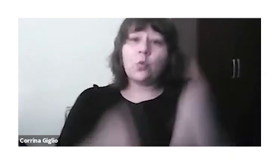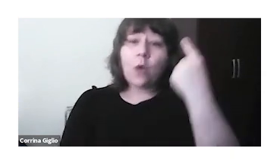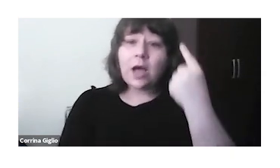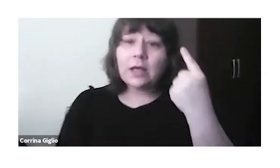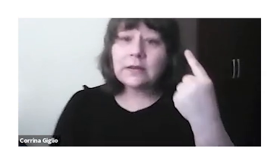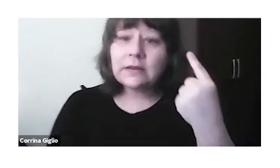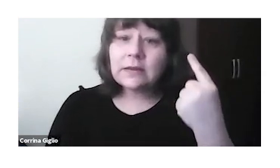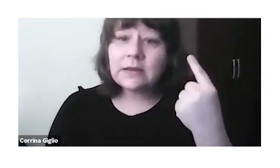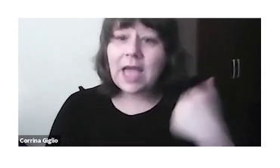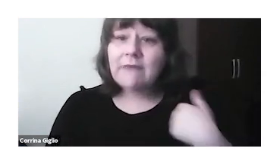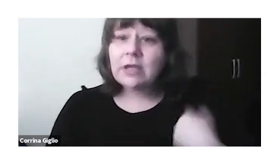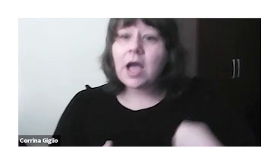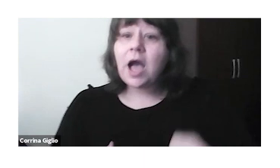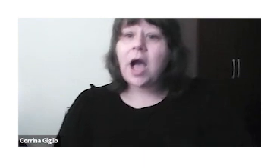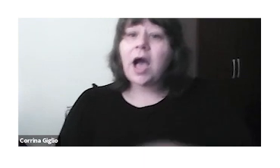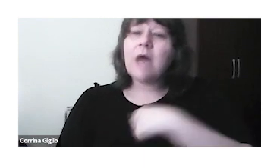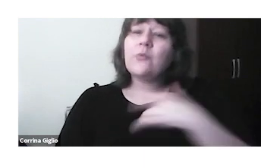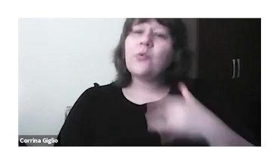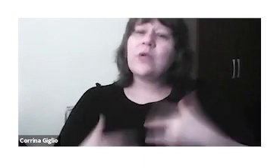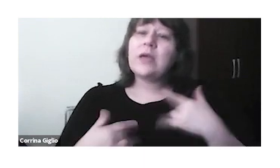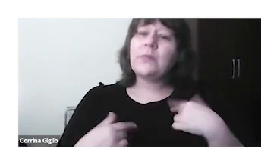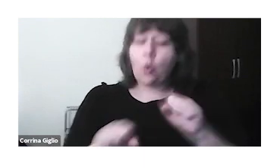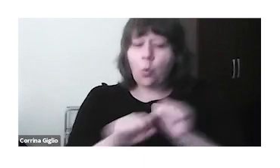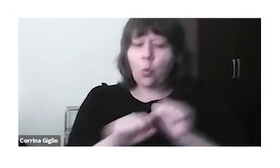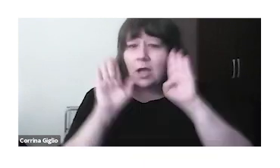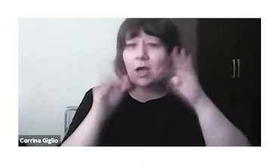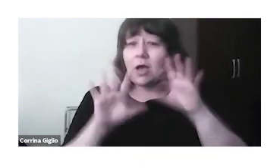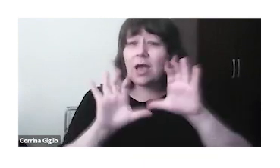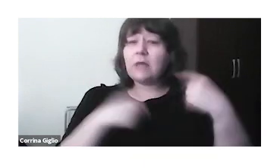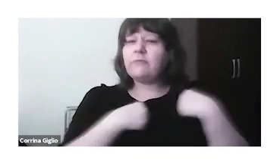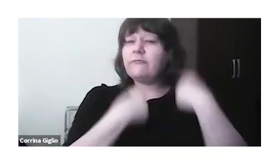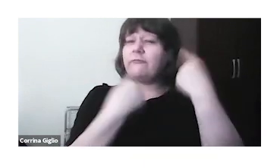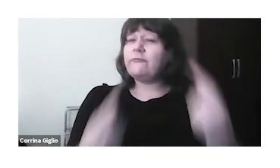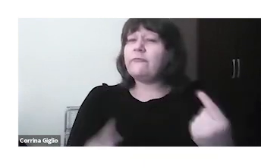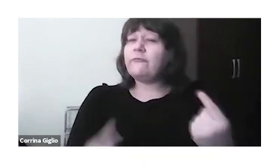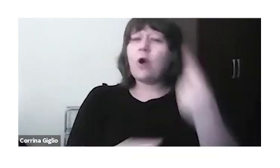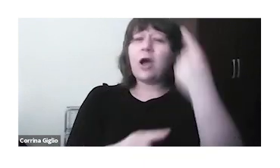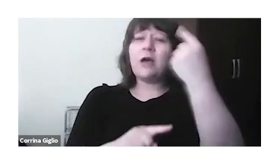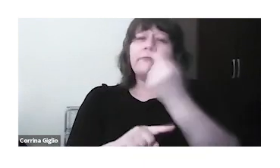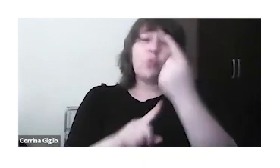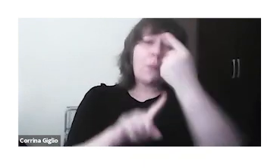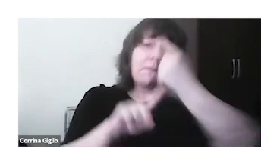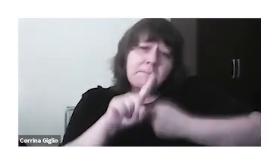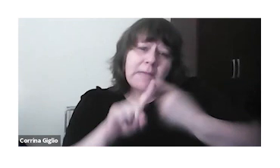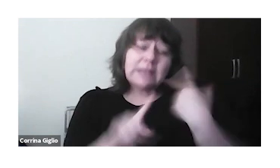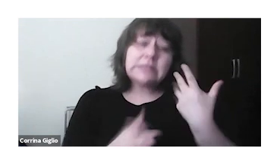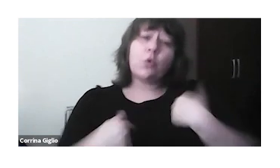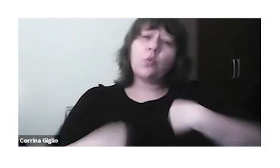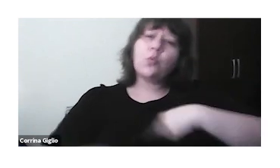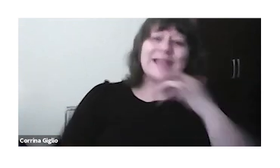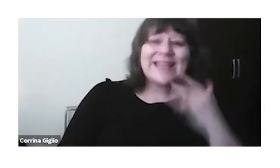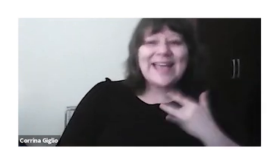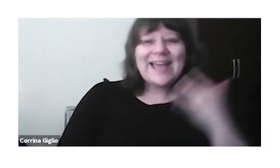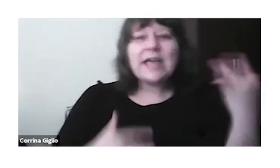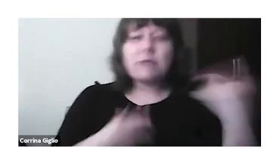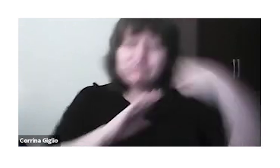us. We're super excited to be here. We've been working on this class actually for a couple months now, so we're really excited to